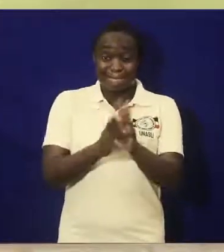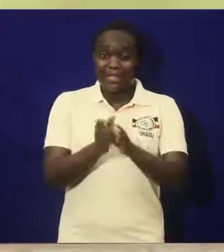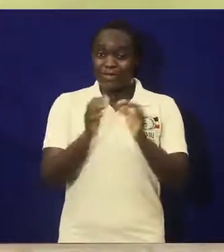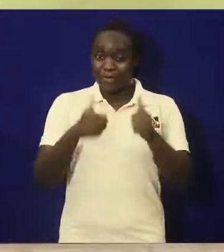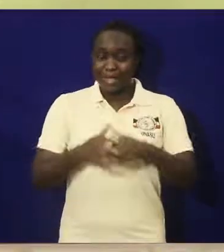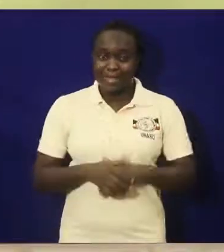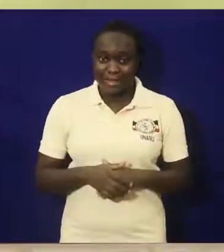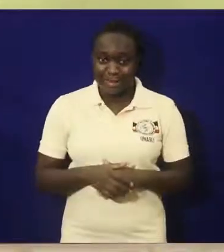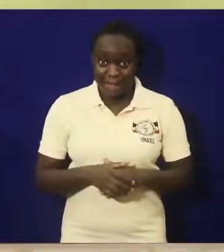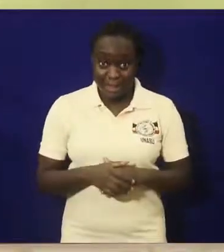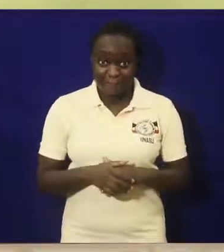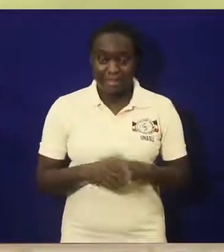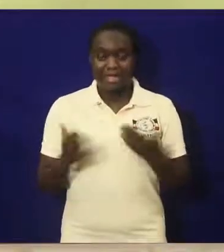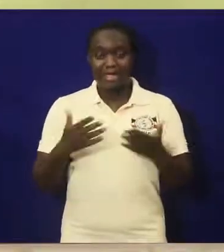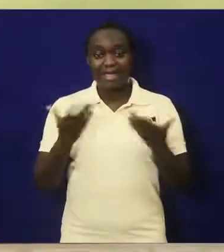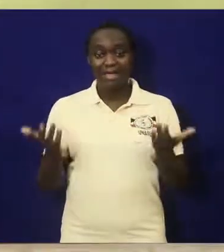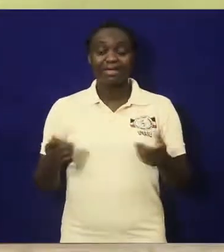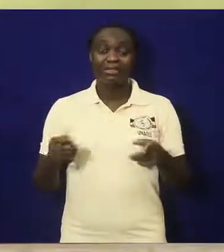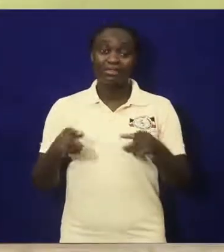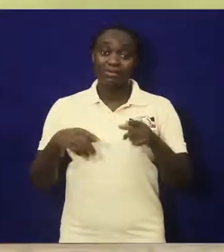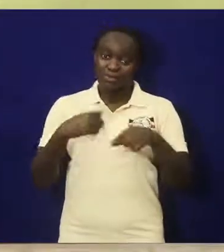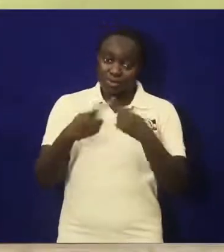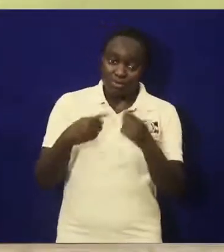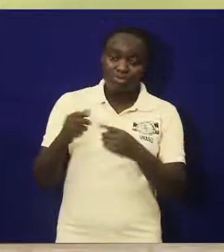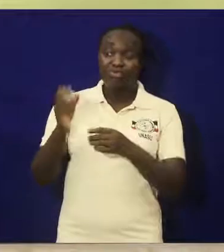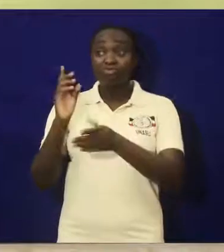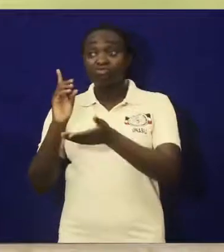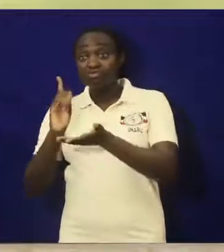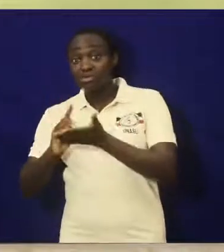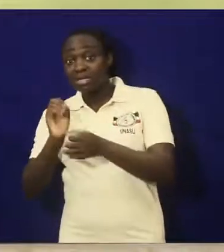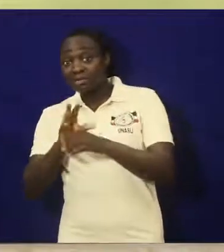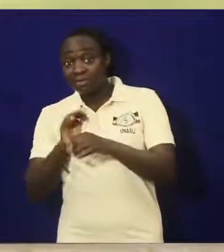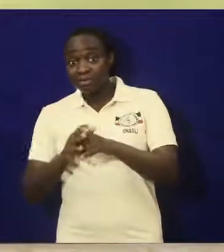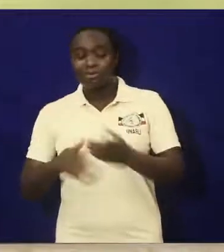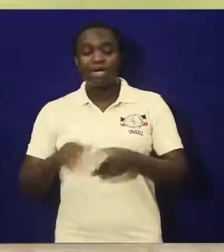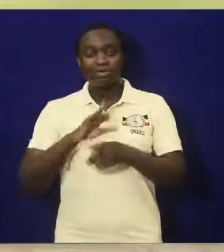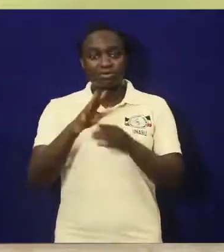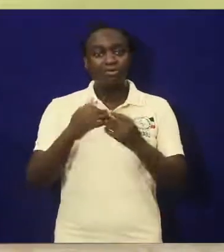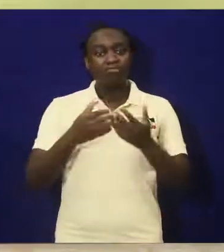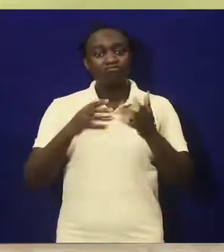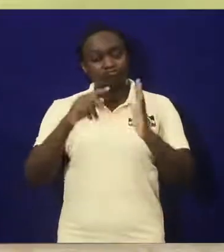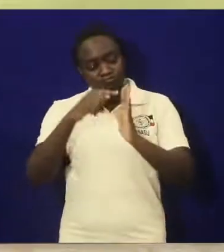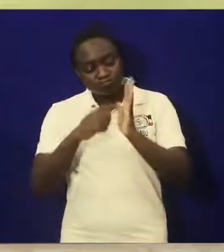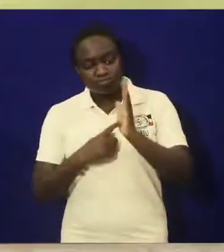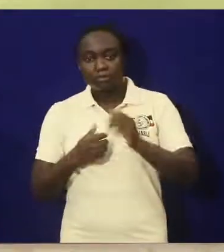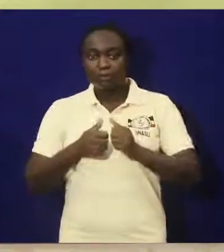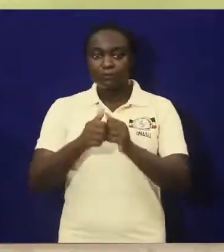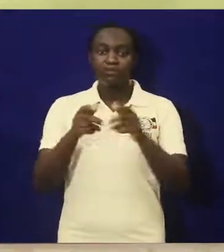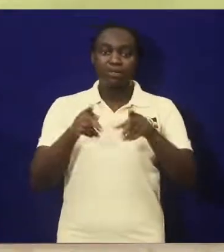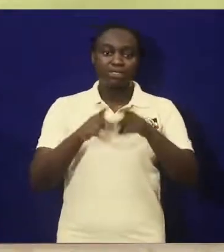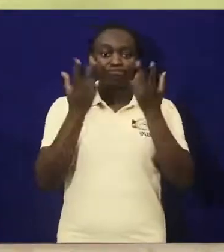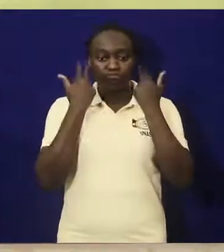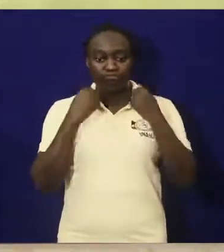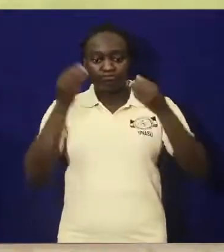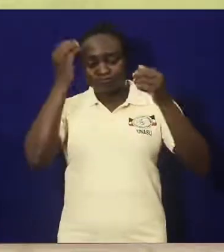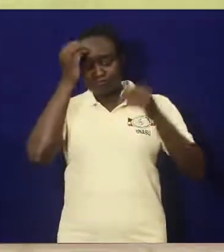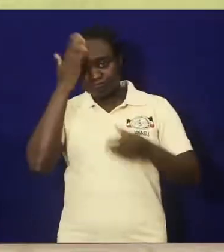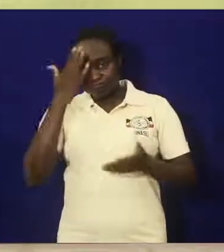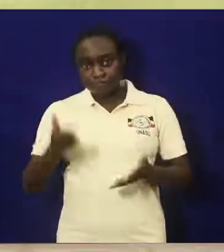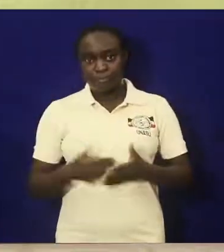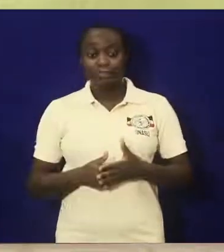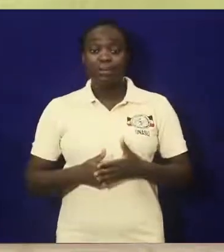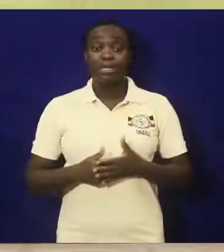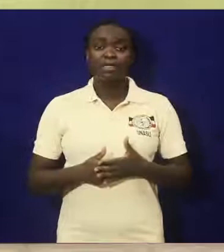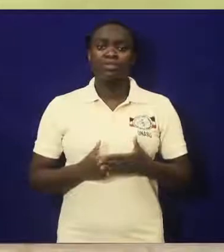things or advice that the doctors they give as time goes on. So in this lesson, my dear